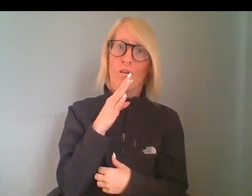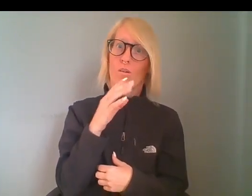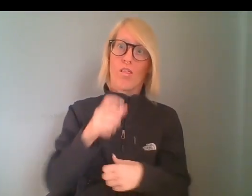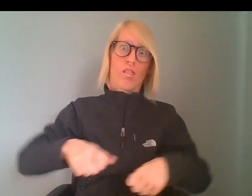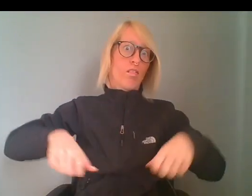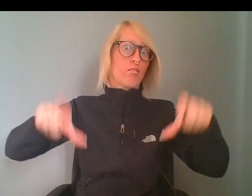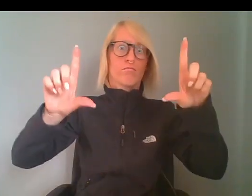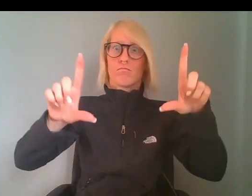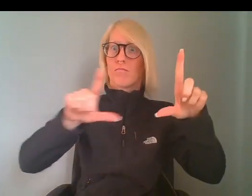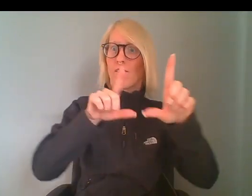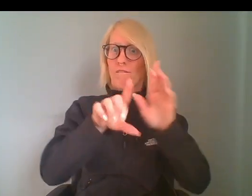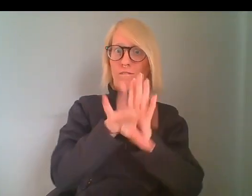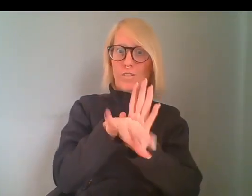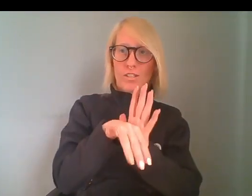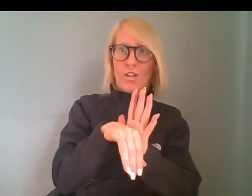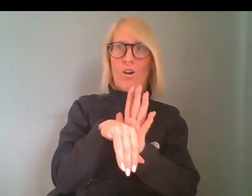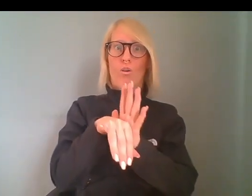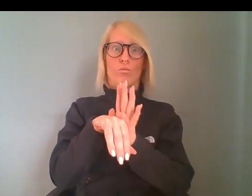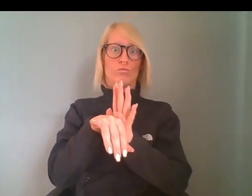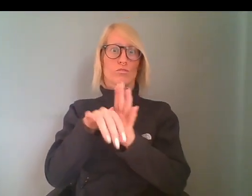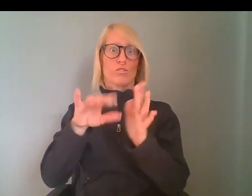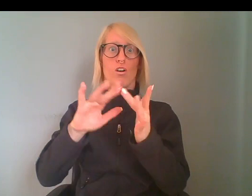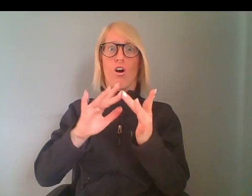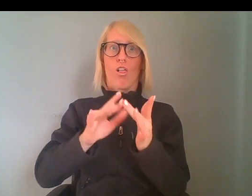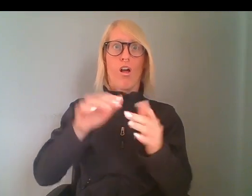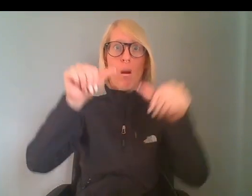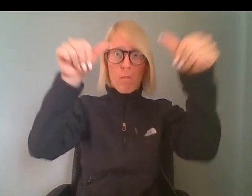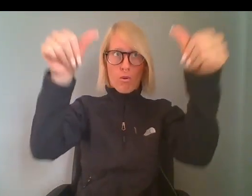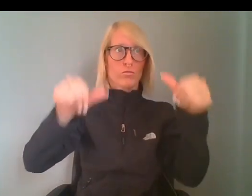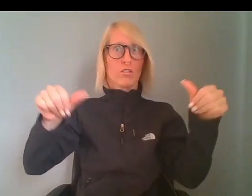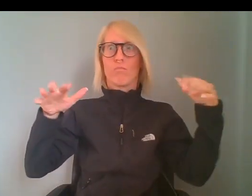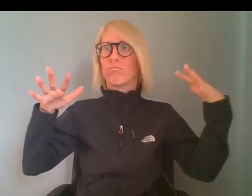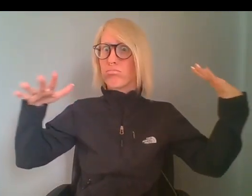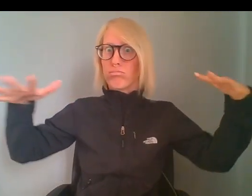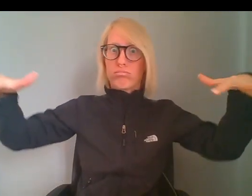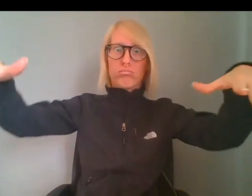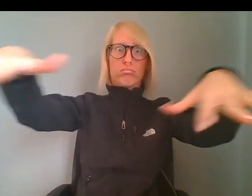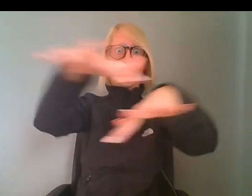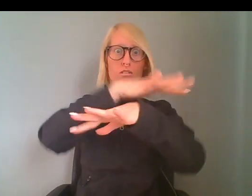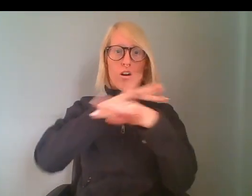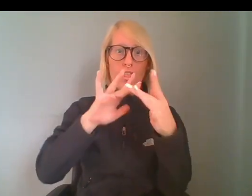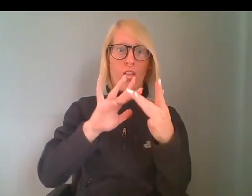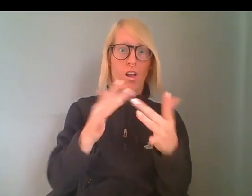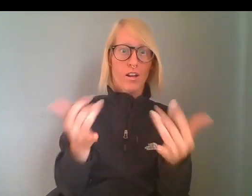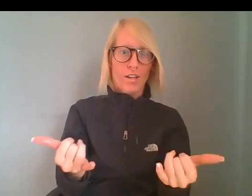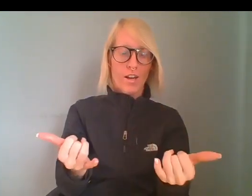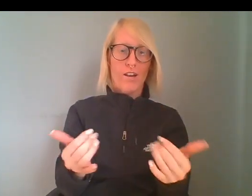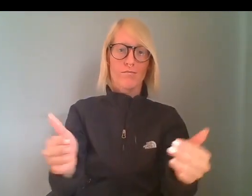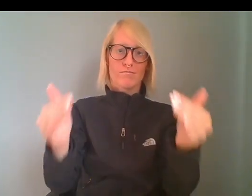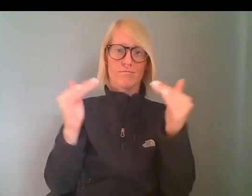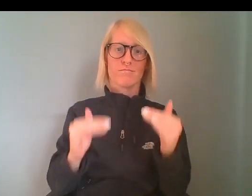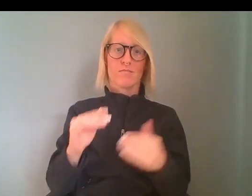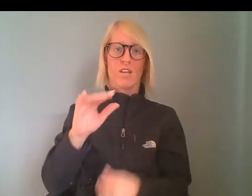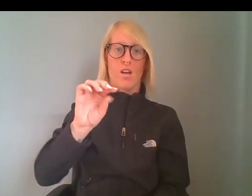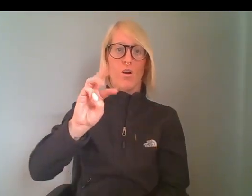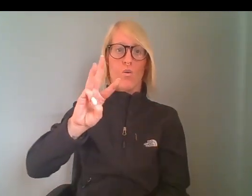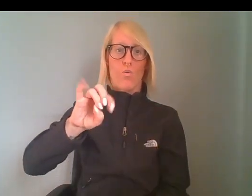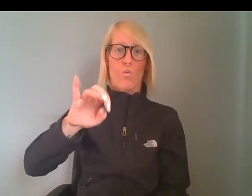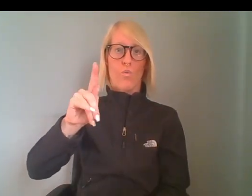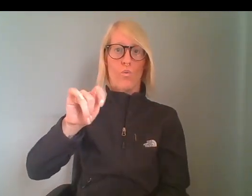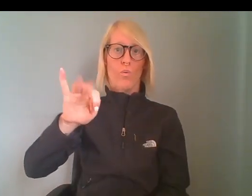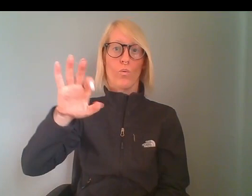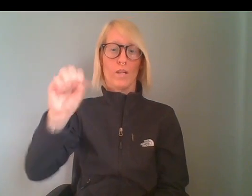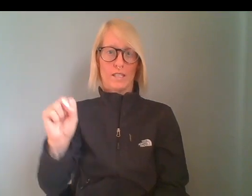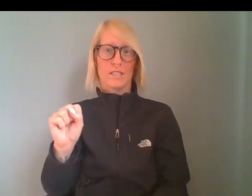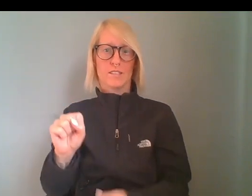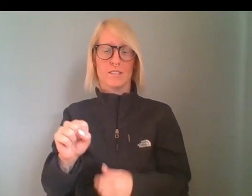viral. It's incredible what videos can do if they're done right. And wikis, that's another term for collaboration. So you can see how all this